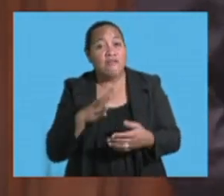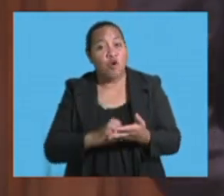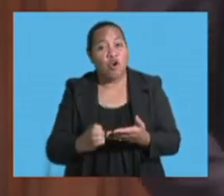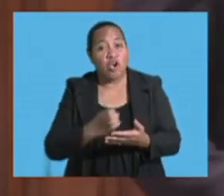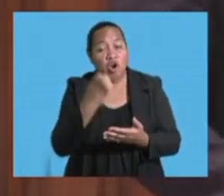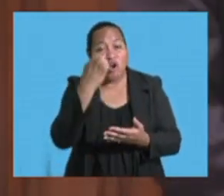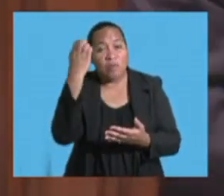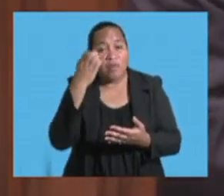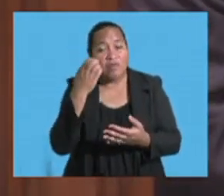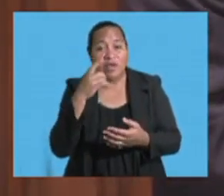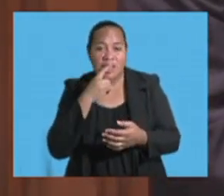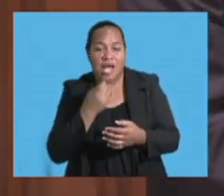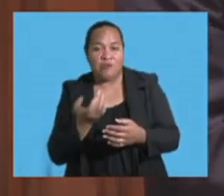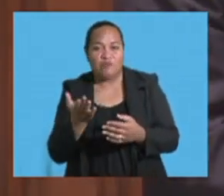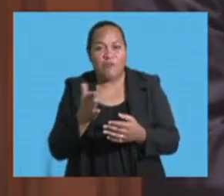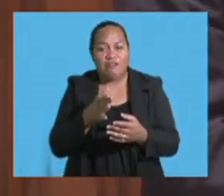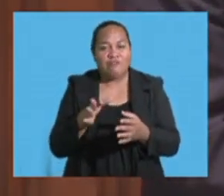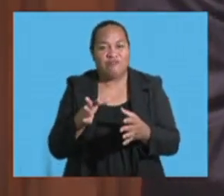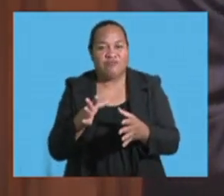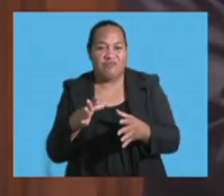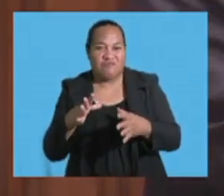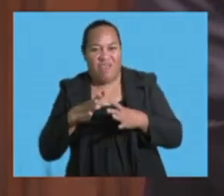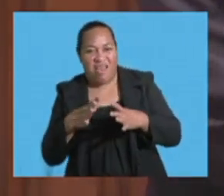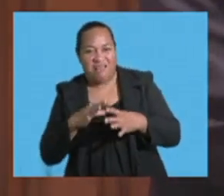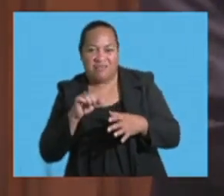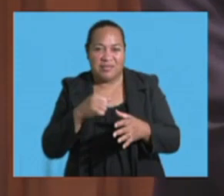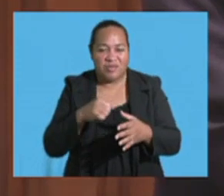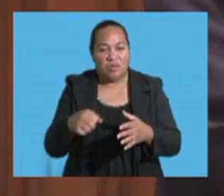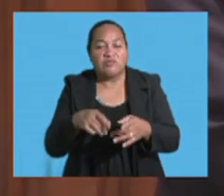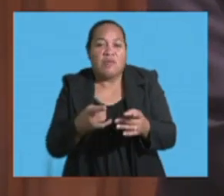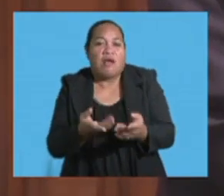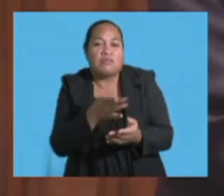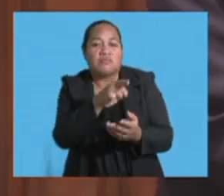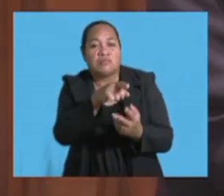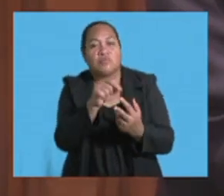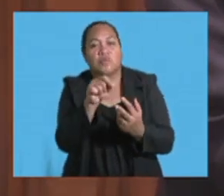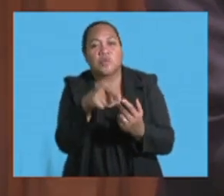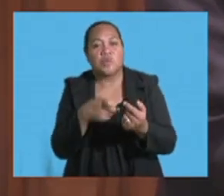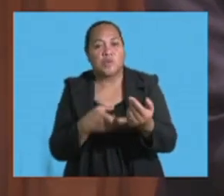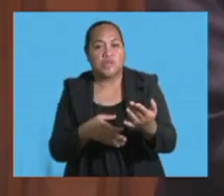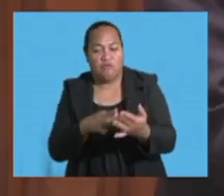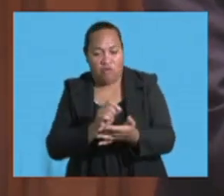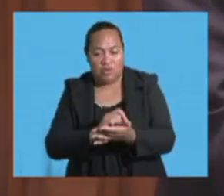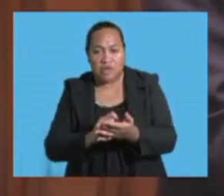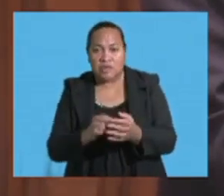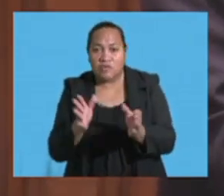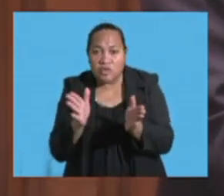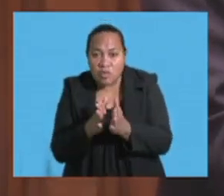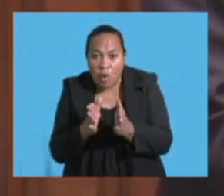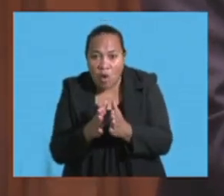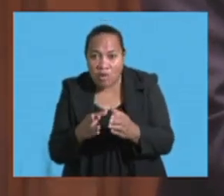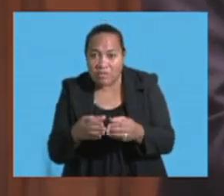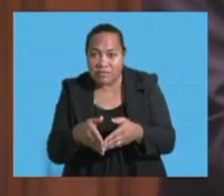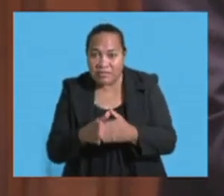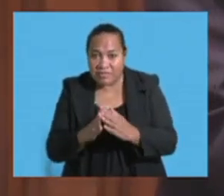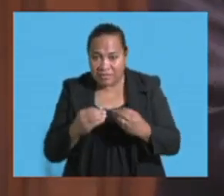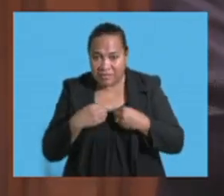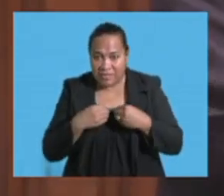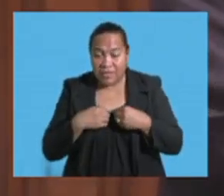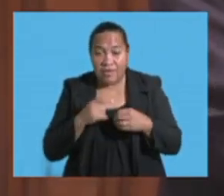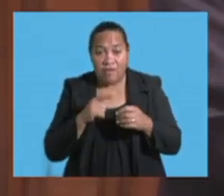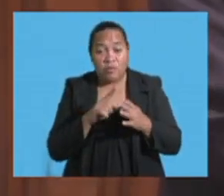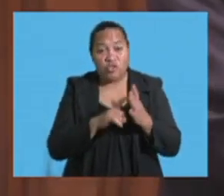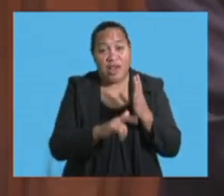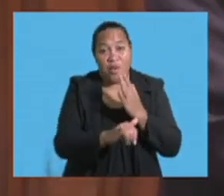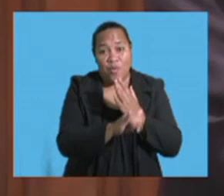announce the waiver of stamp duty on all instruments or written documents for small and micro enterprises effective from